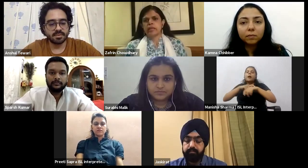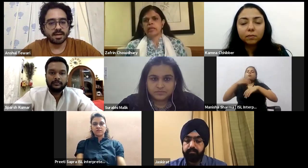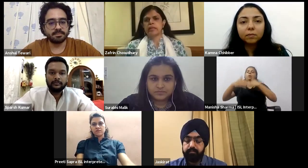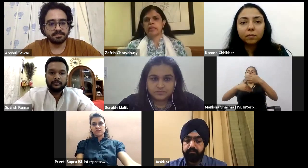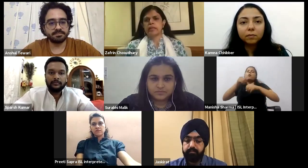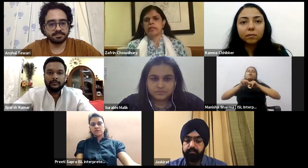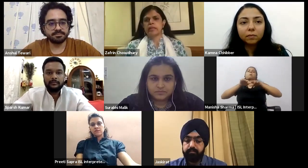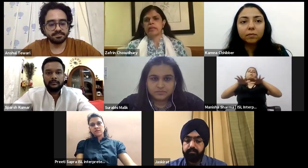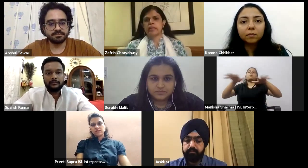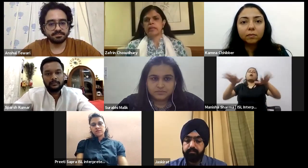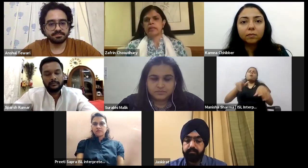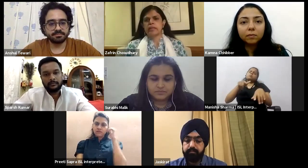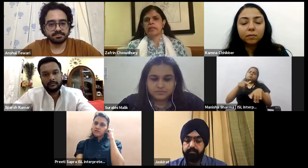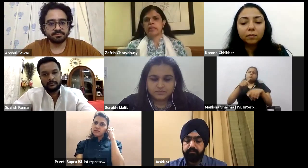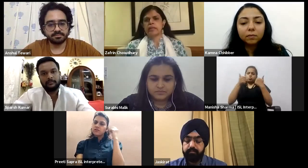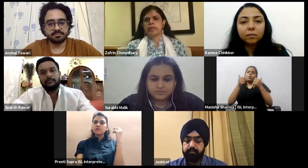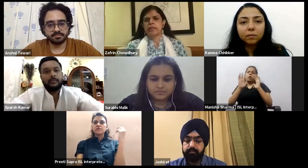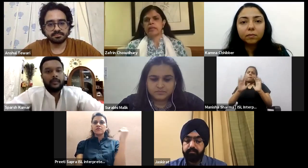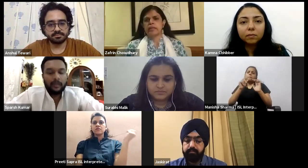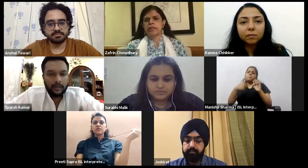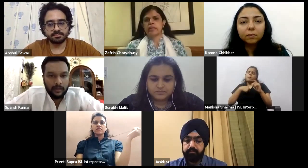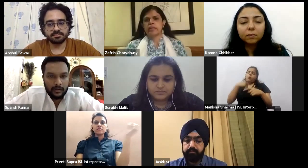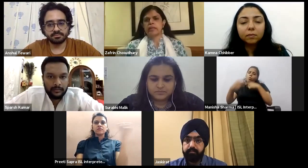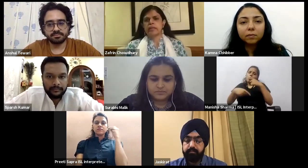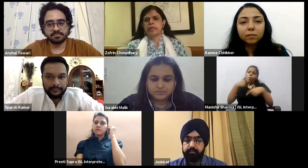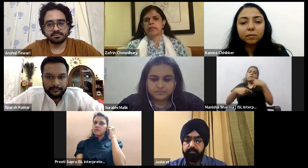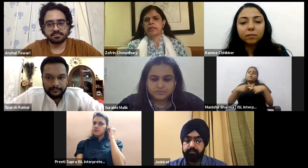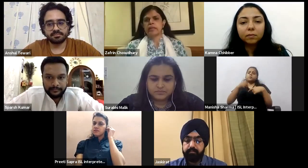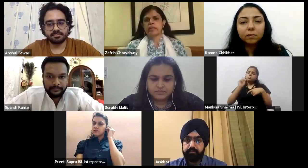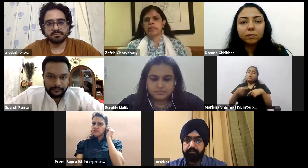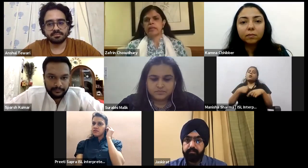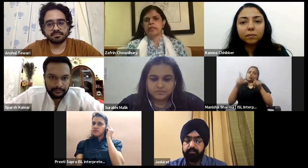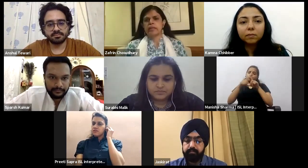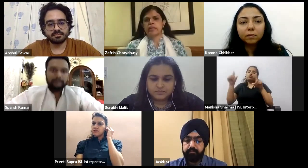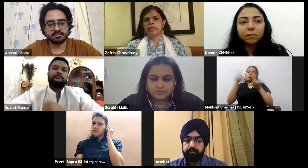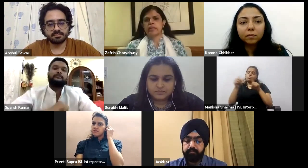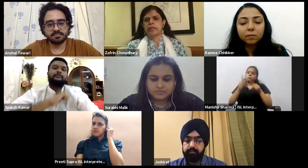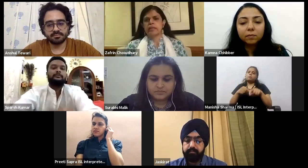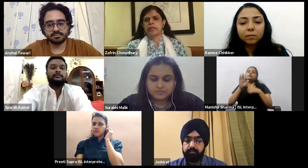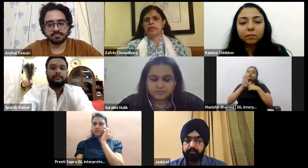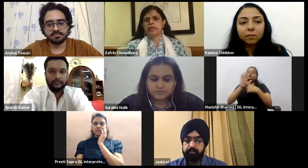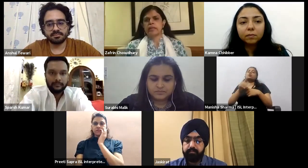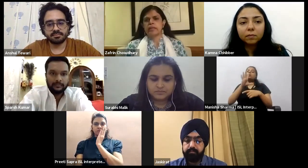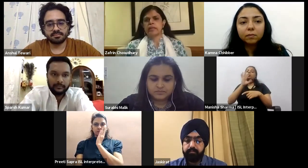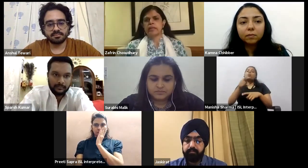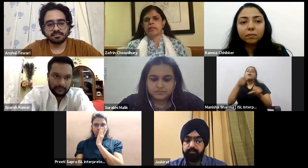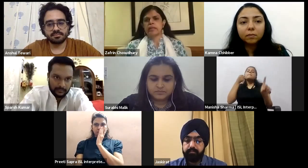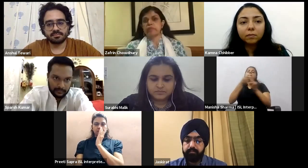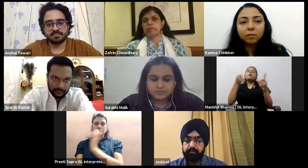it is working, and we have to just keep on to it and show the real impact it's having,